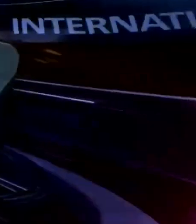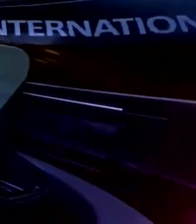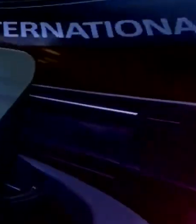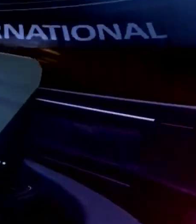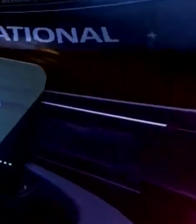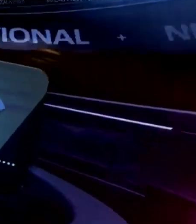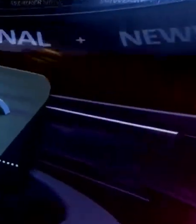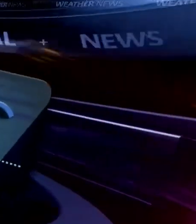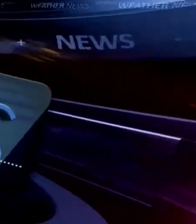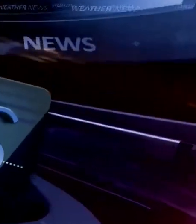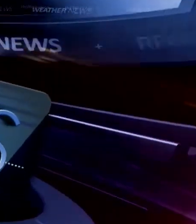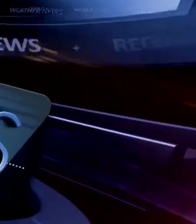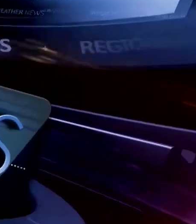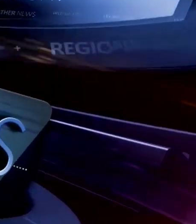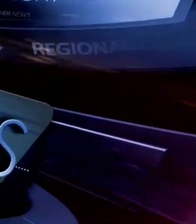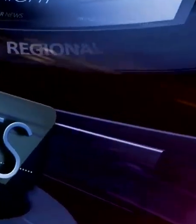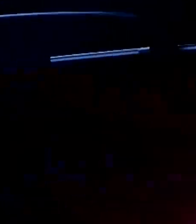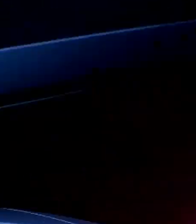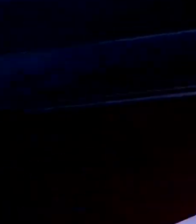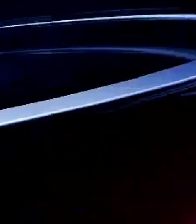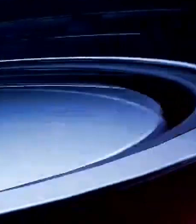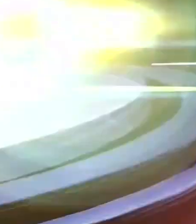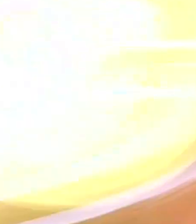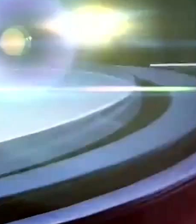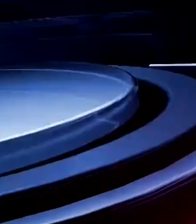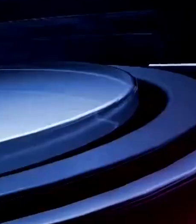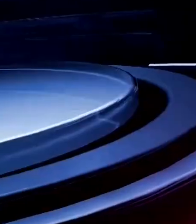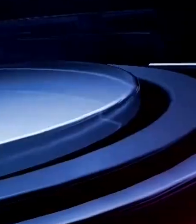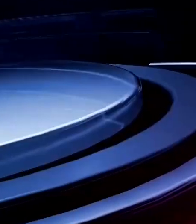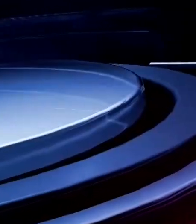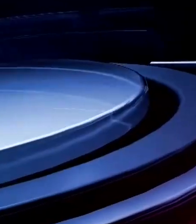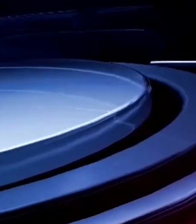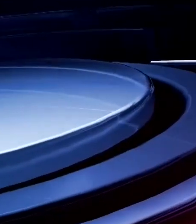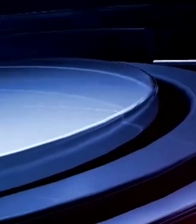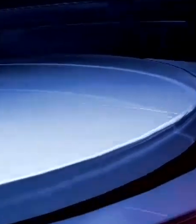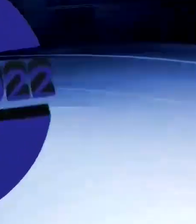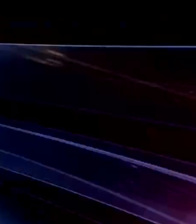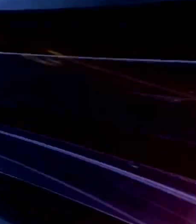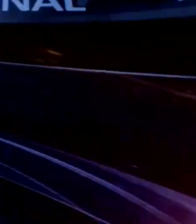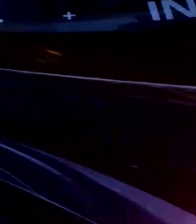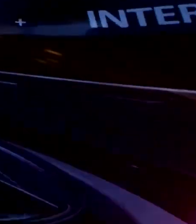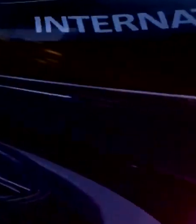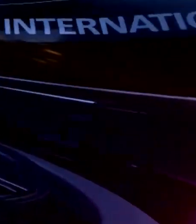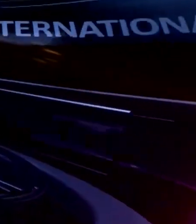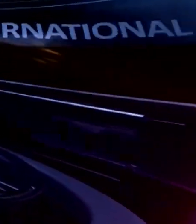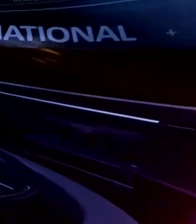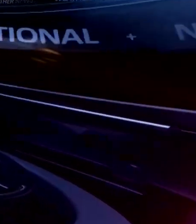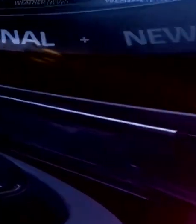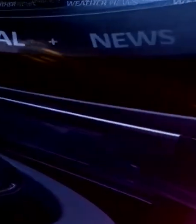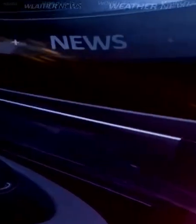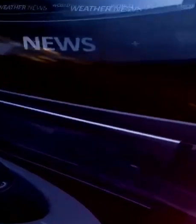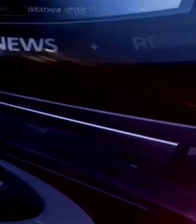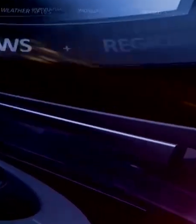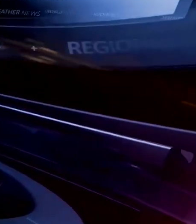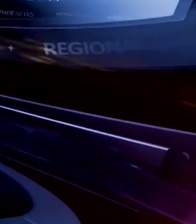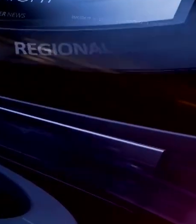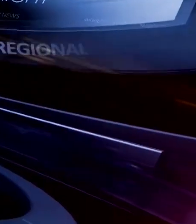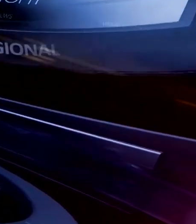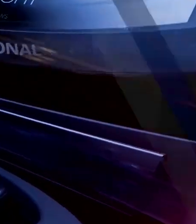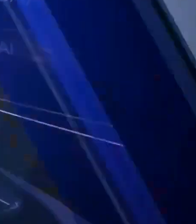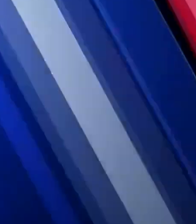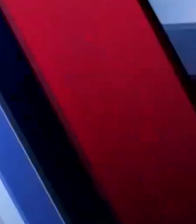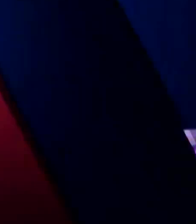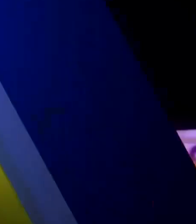The CBC NewsNight headlines are brought to you with the compliments of Courtesy Garage Limited, celebrating 100 years of legendary service,